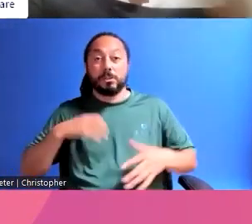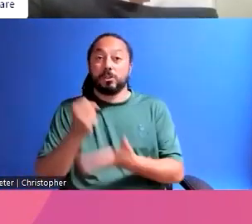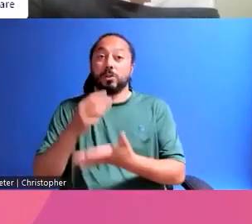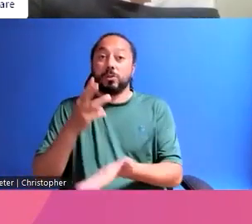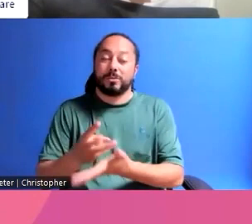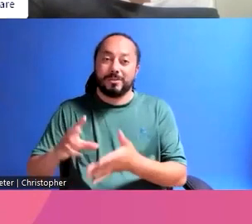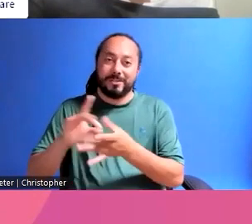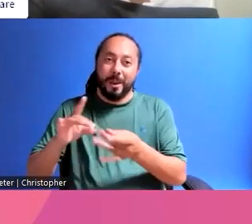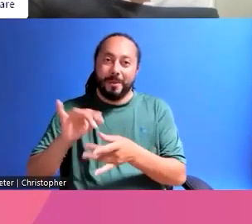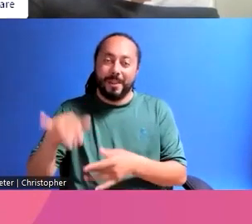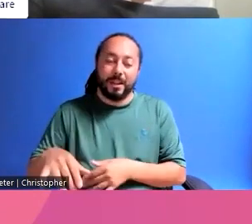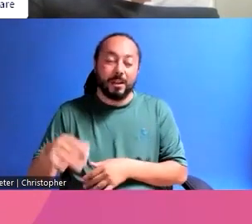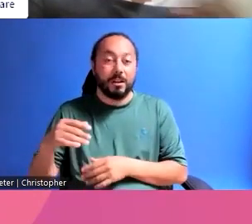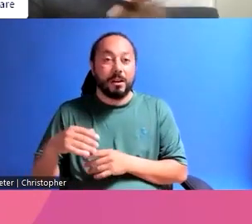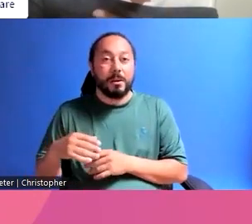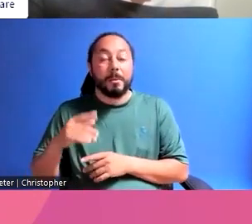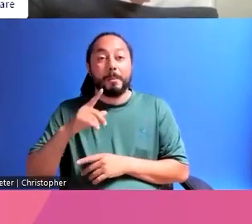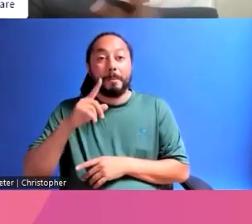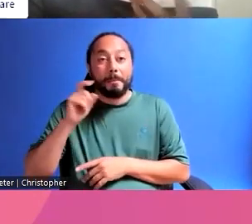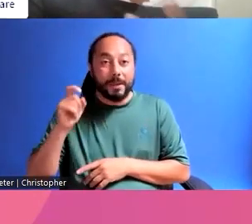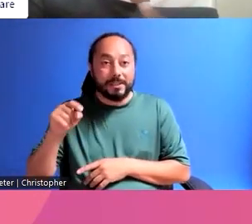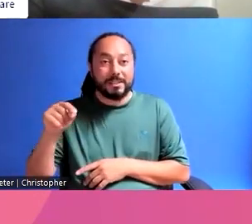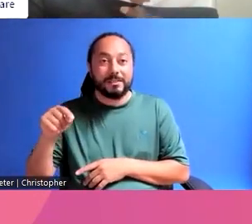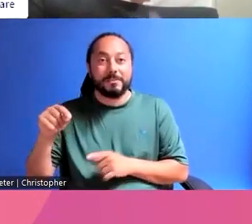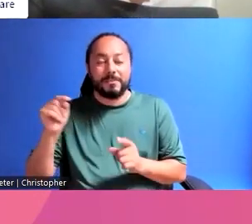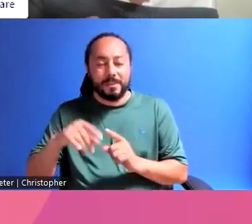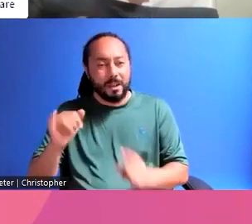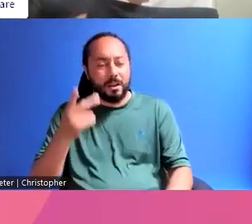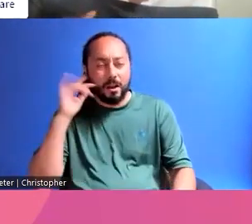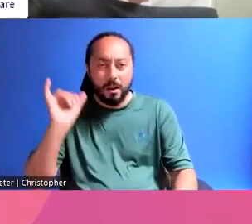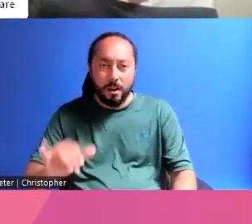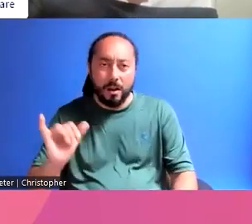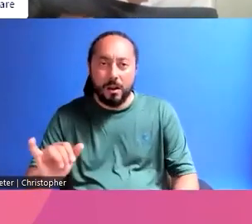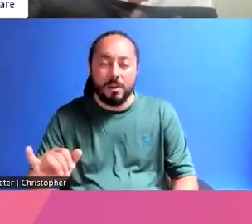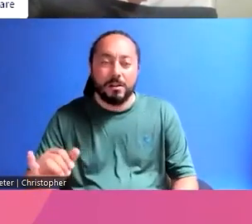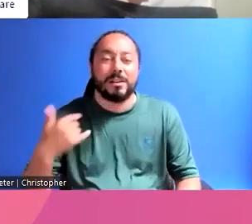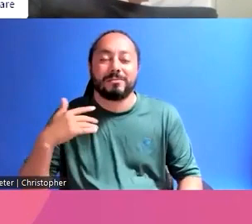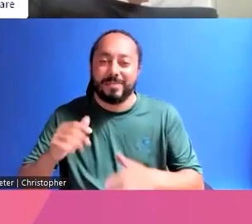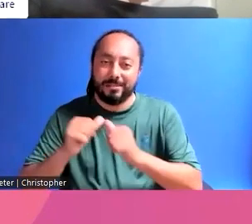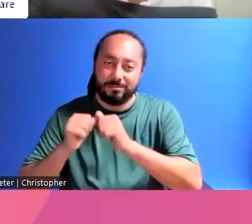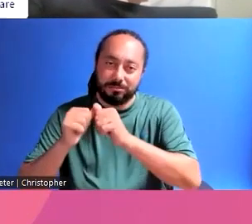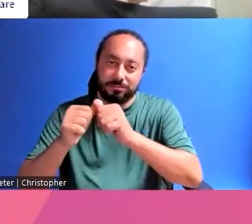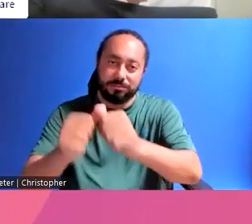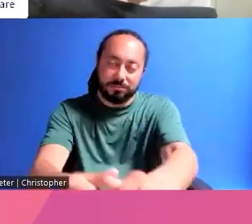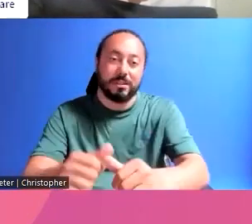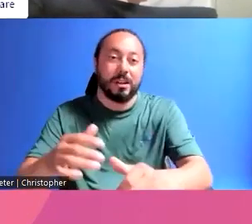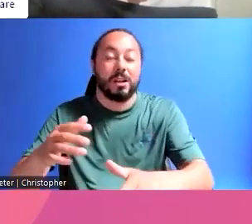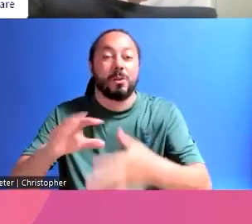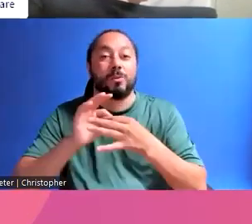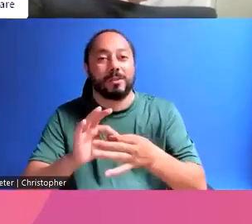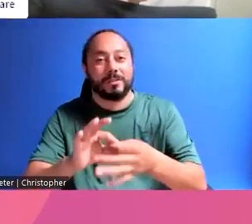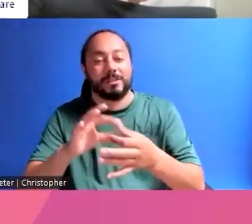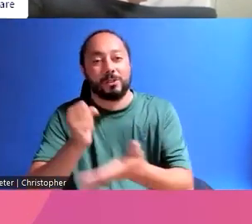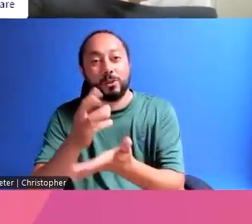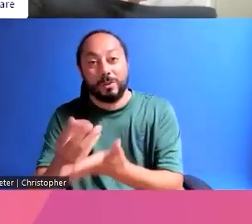this because it speaks to the long-lasting and continuous nature and relationship that social workers have with